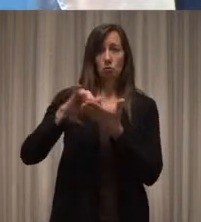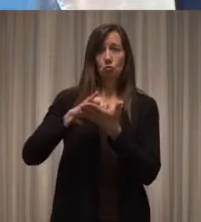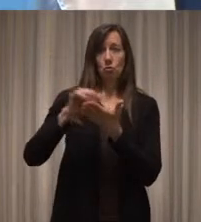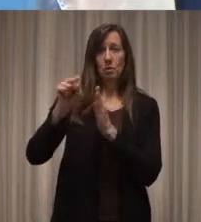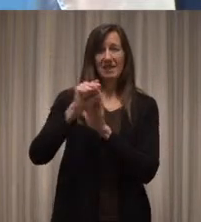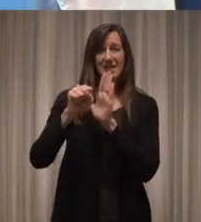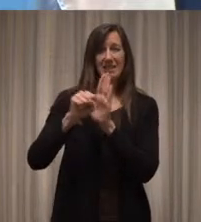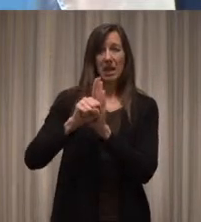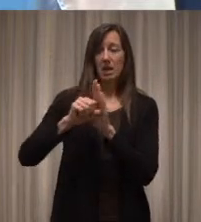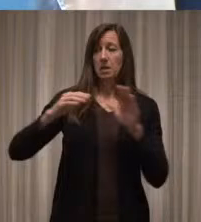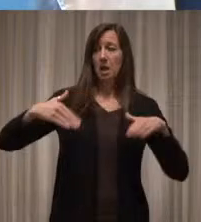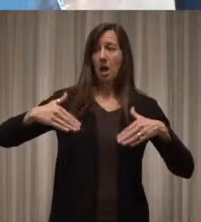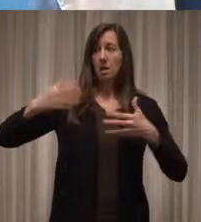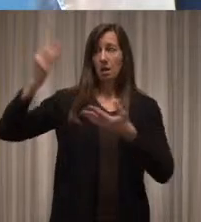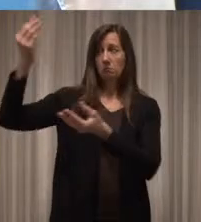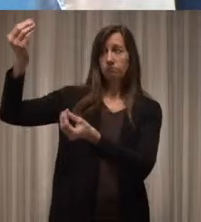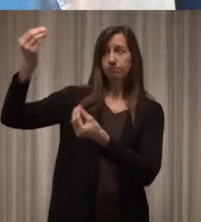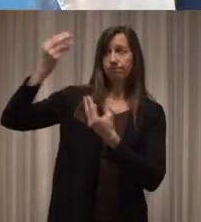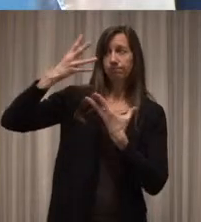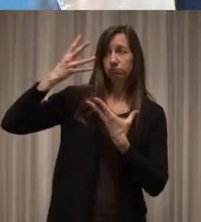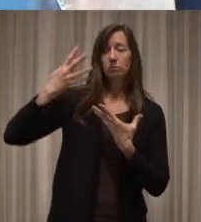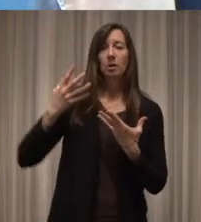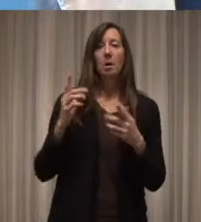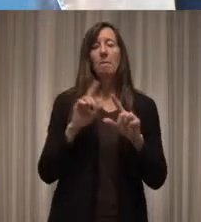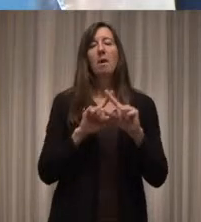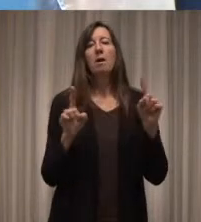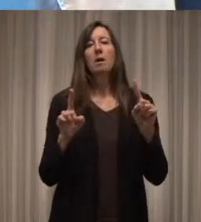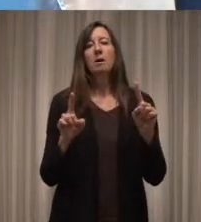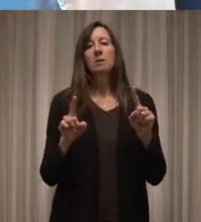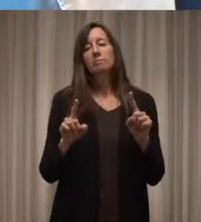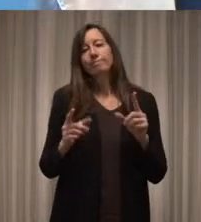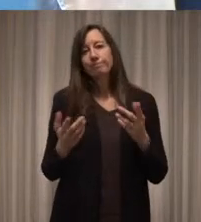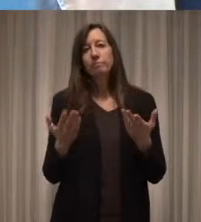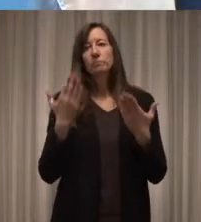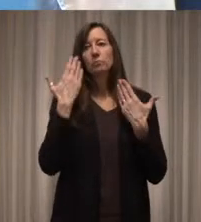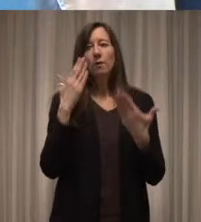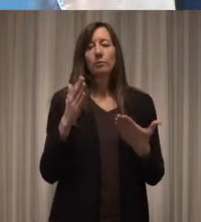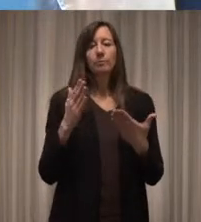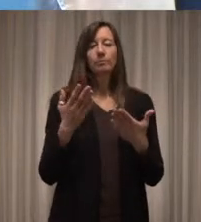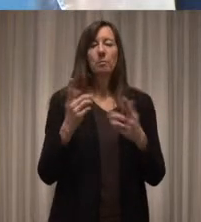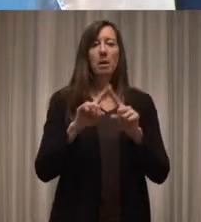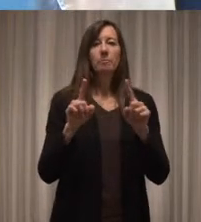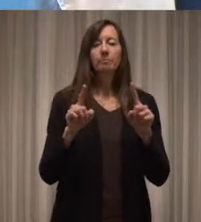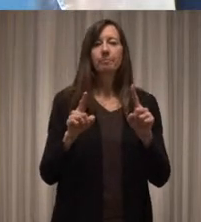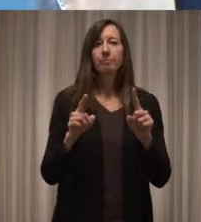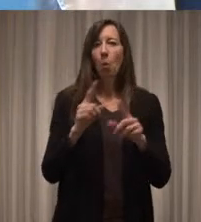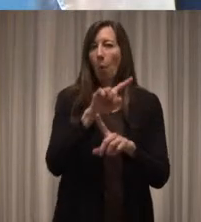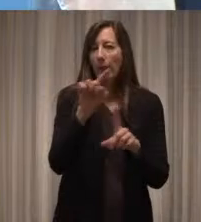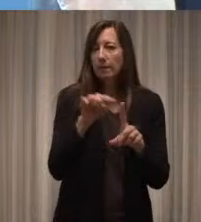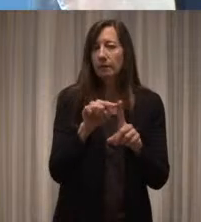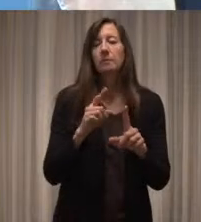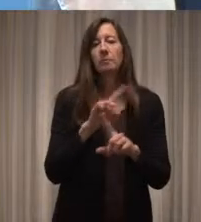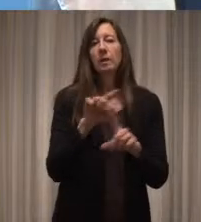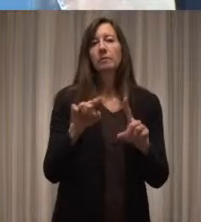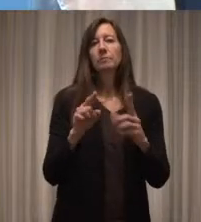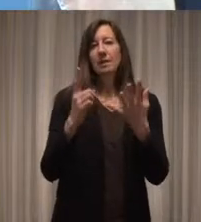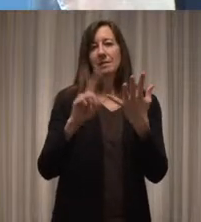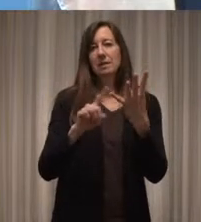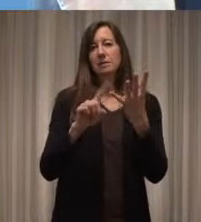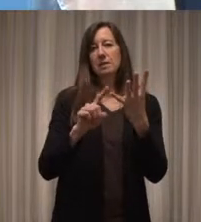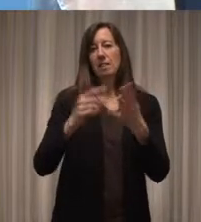that last group in the relative priority groups. Again, I just want to make clear the caveat that